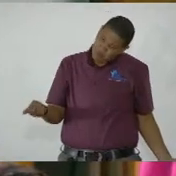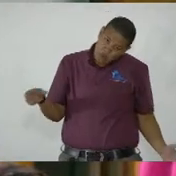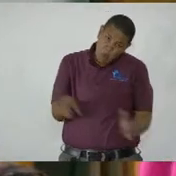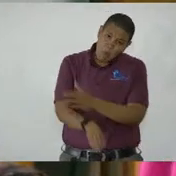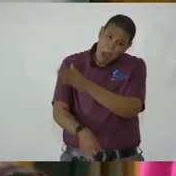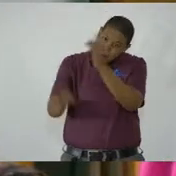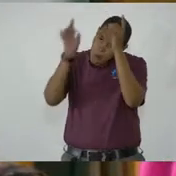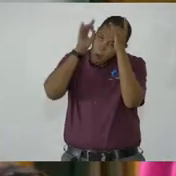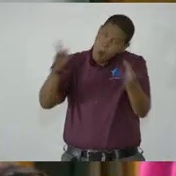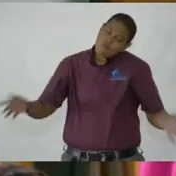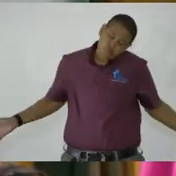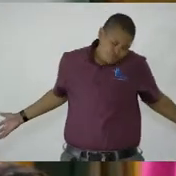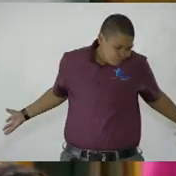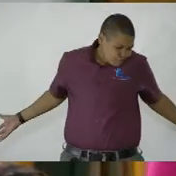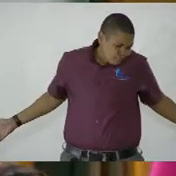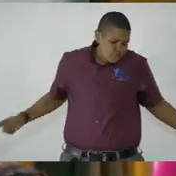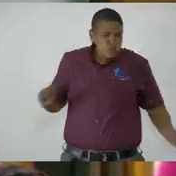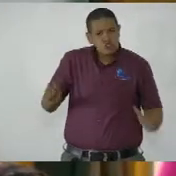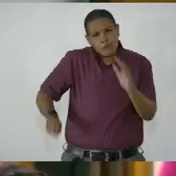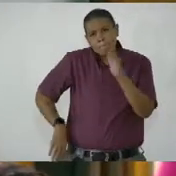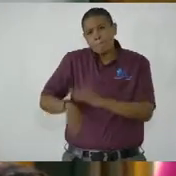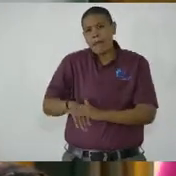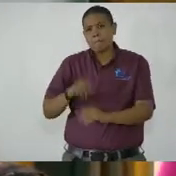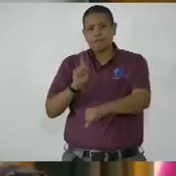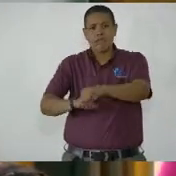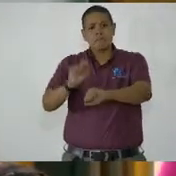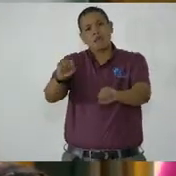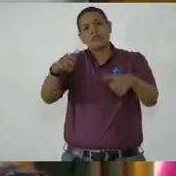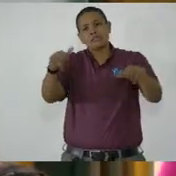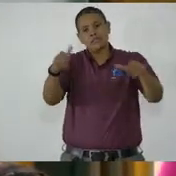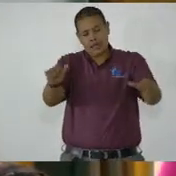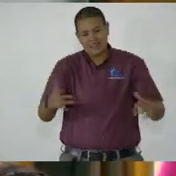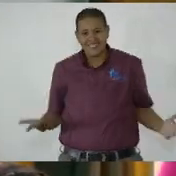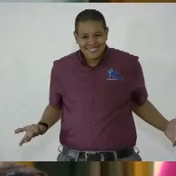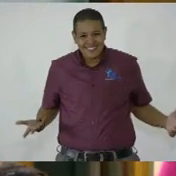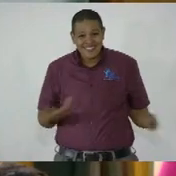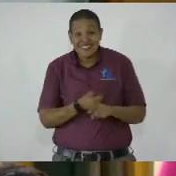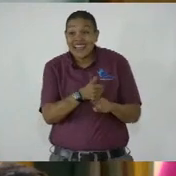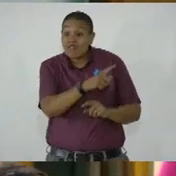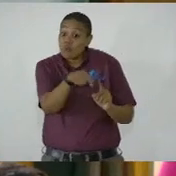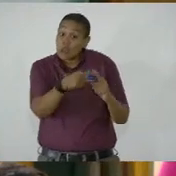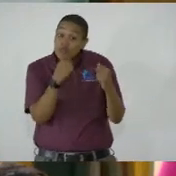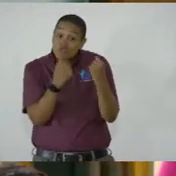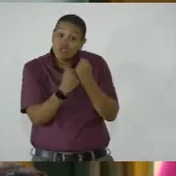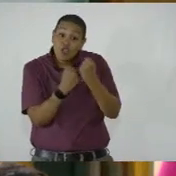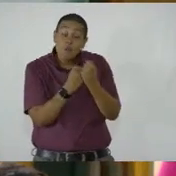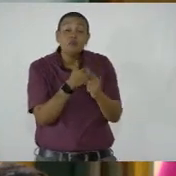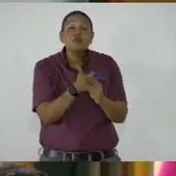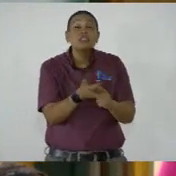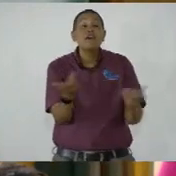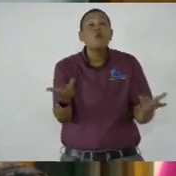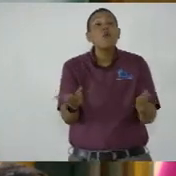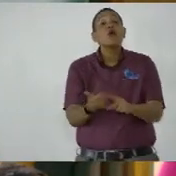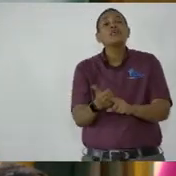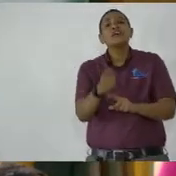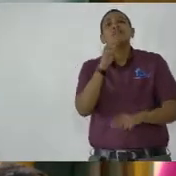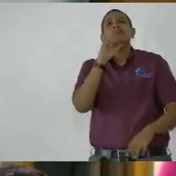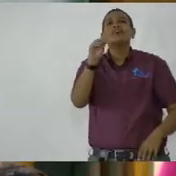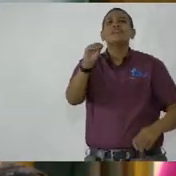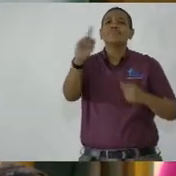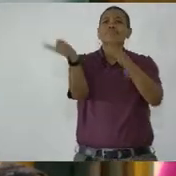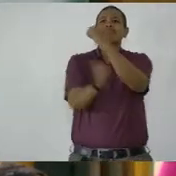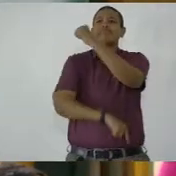crime. That's a problem. However, Madam Speaker, what is important is that at least in the